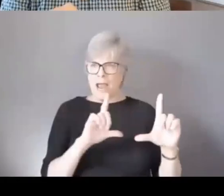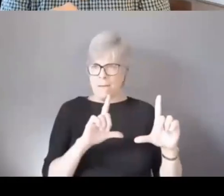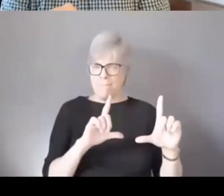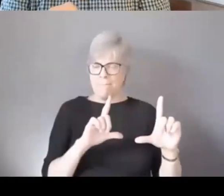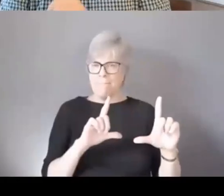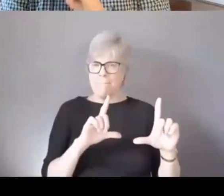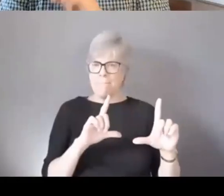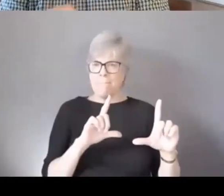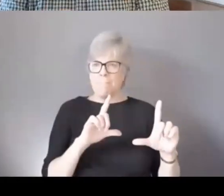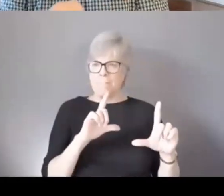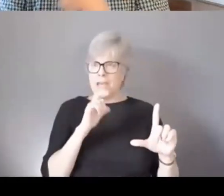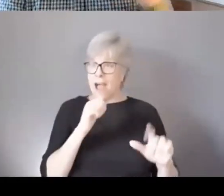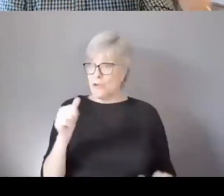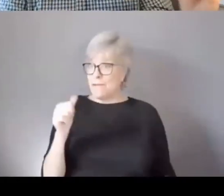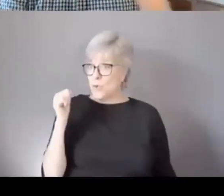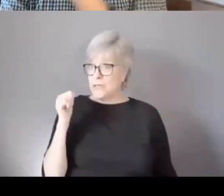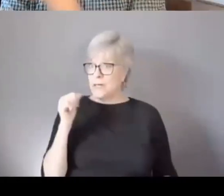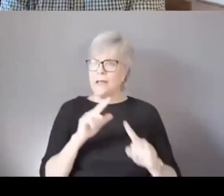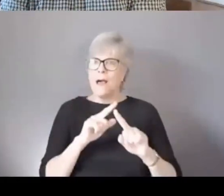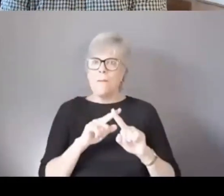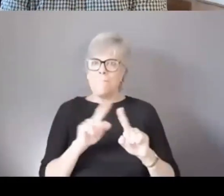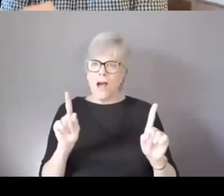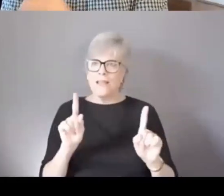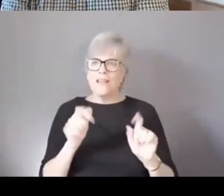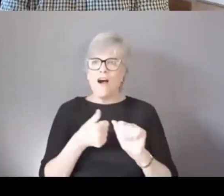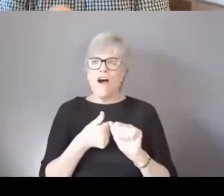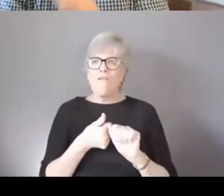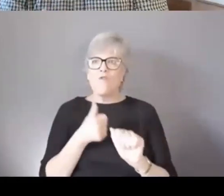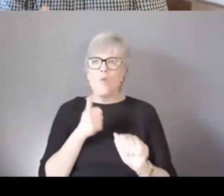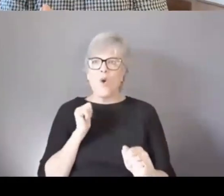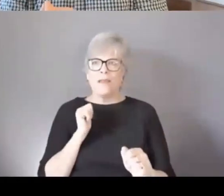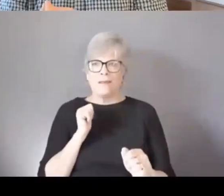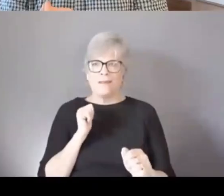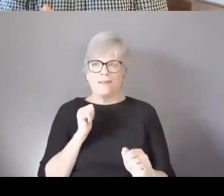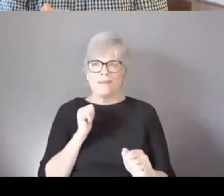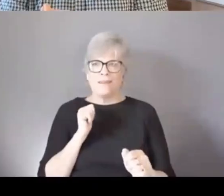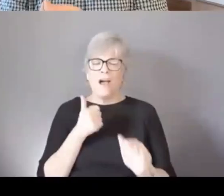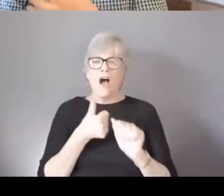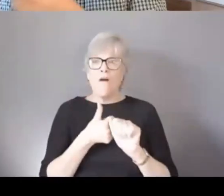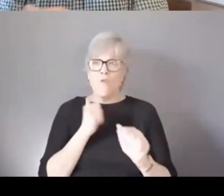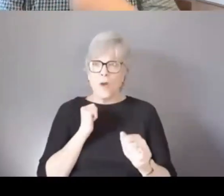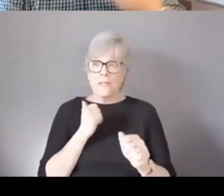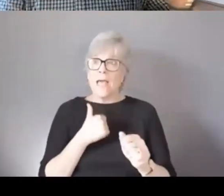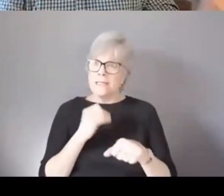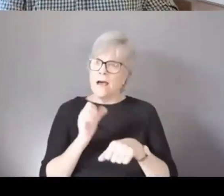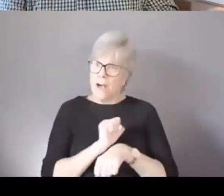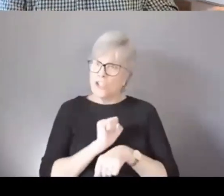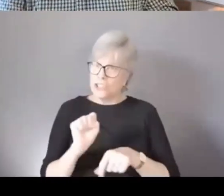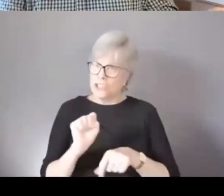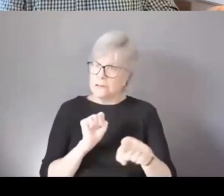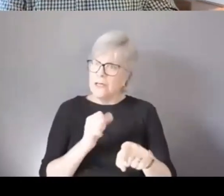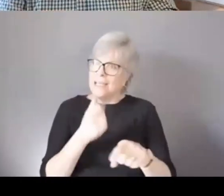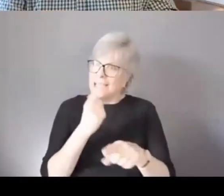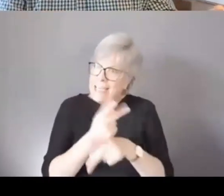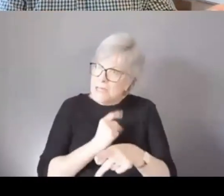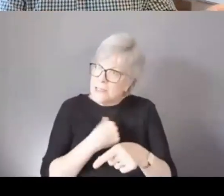avoiding, right? And so if we can think about refusal as avoidance, avoidance has a function, it keeps us safe, whereas